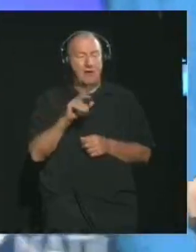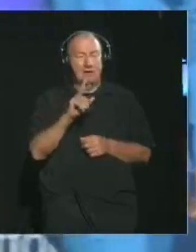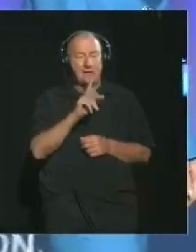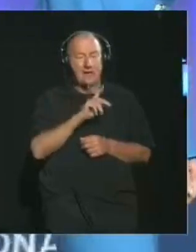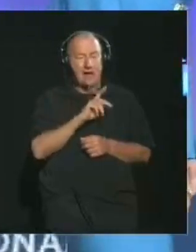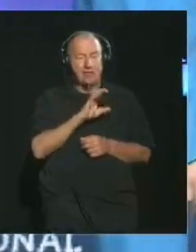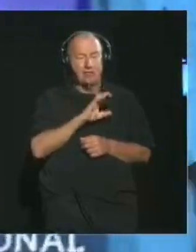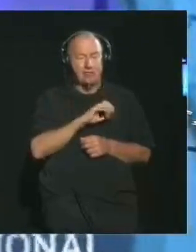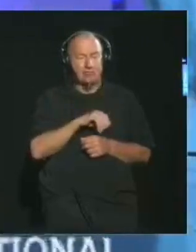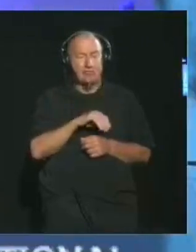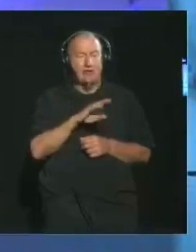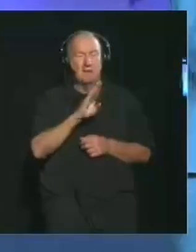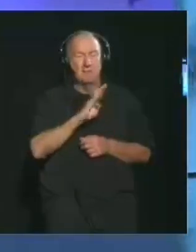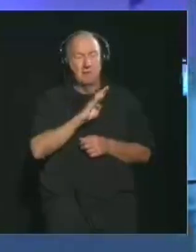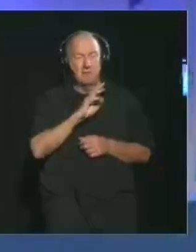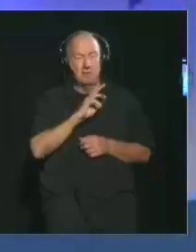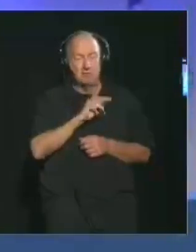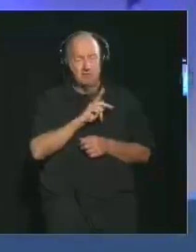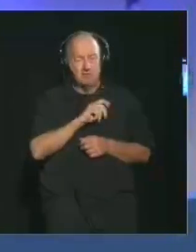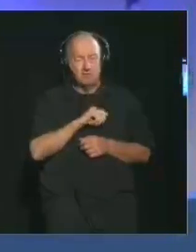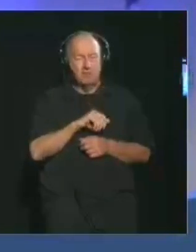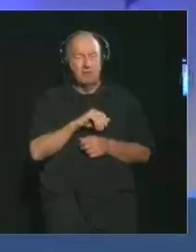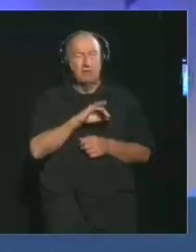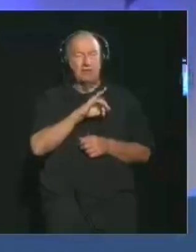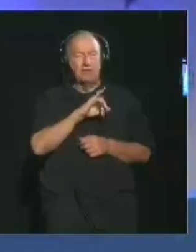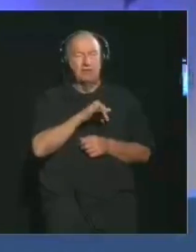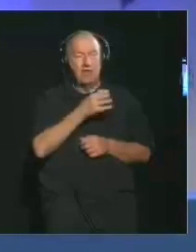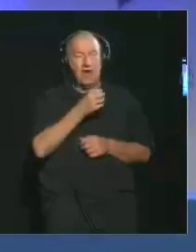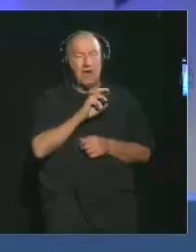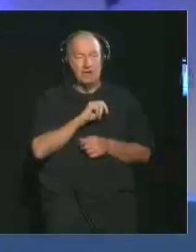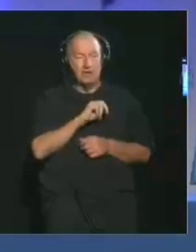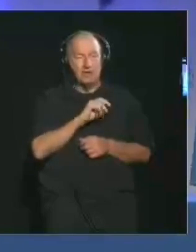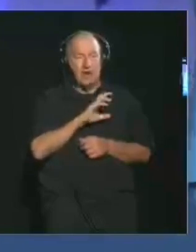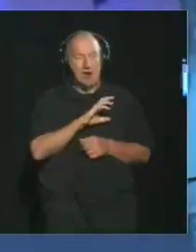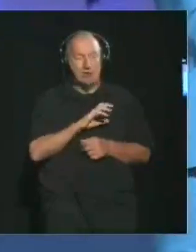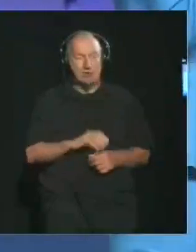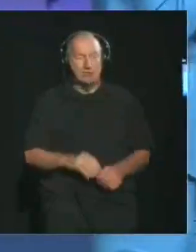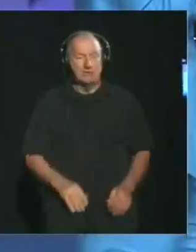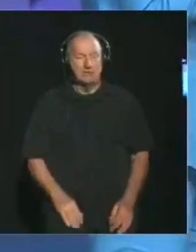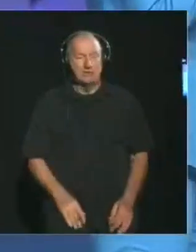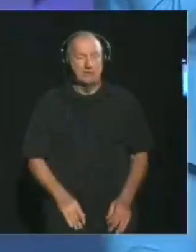Cruz, Benjamin Cruz, and John Harris.